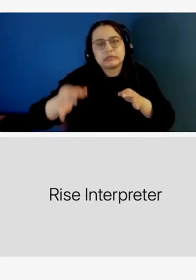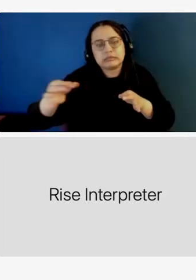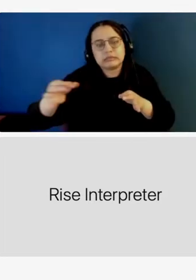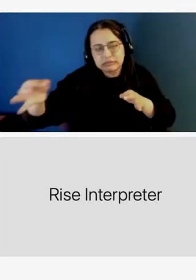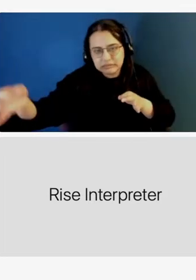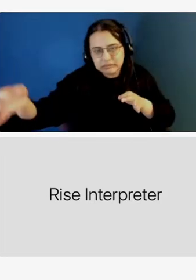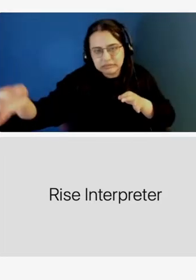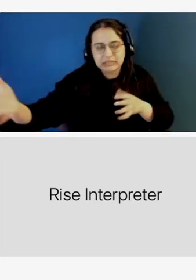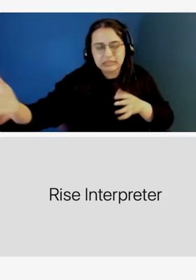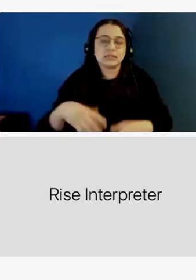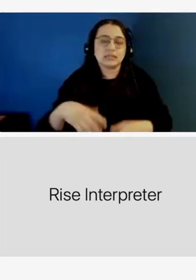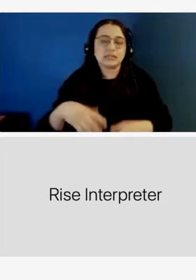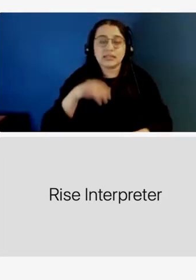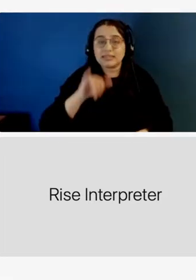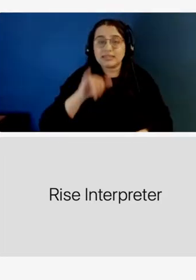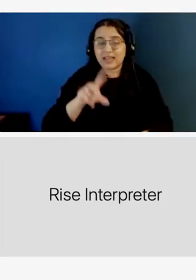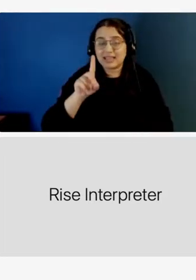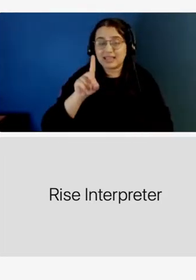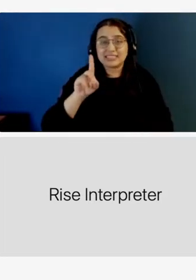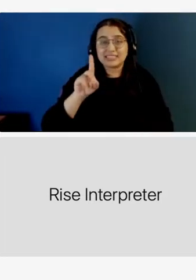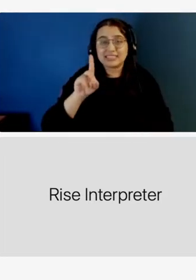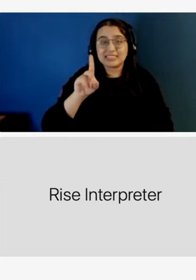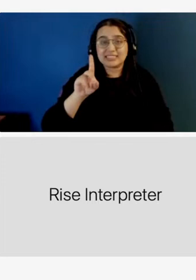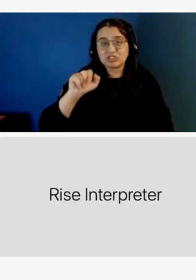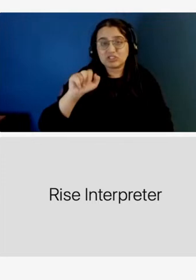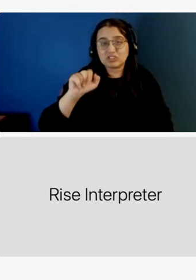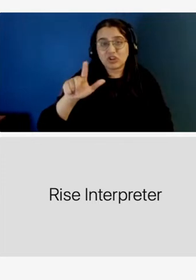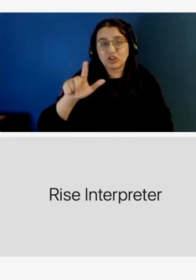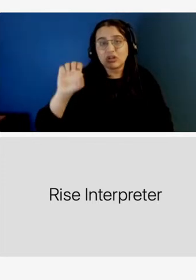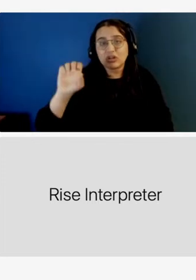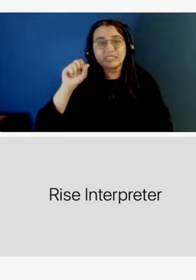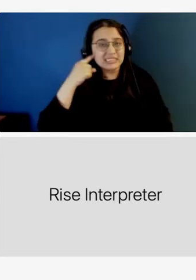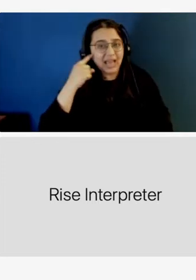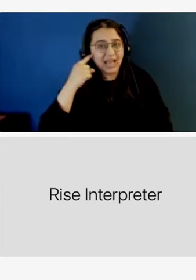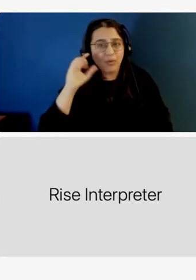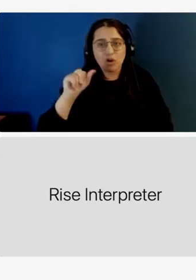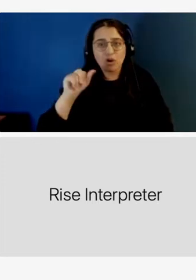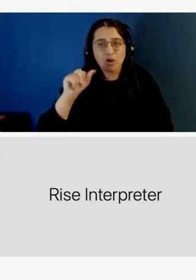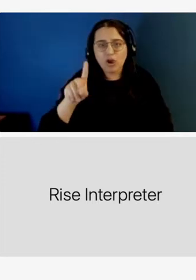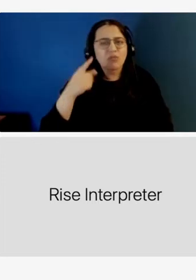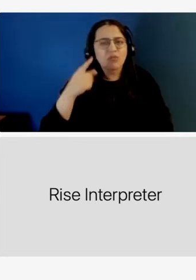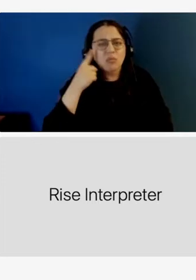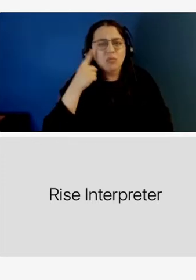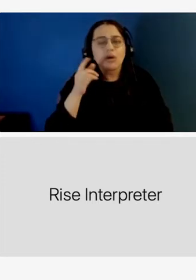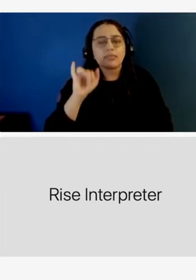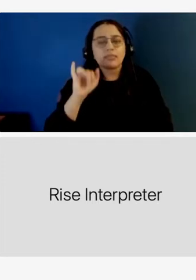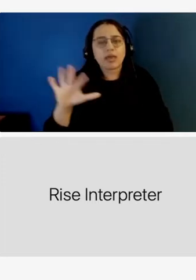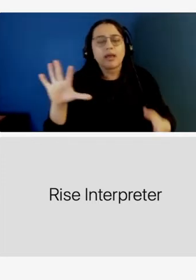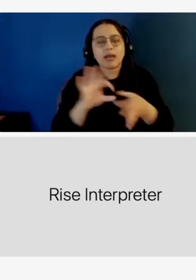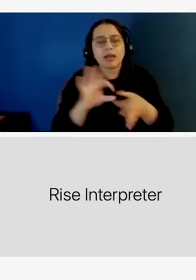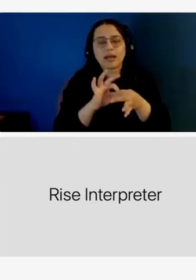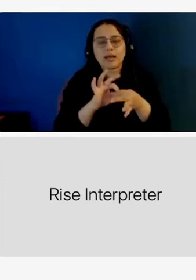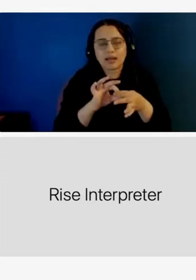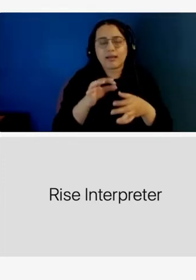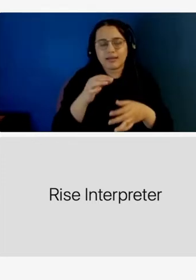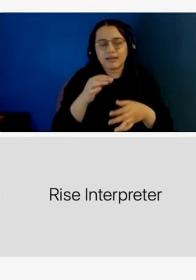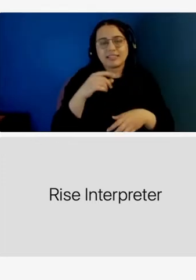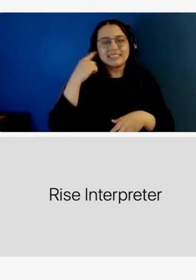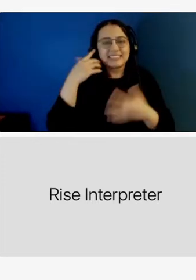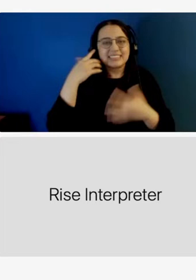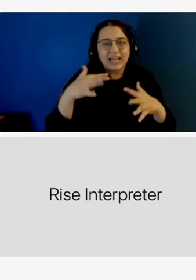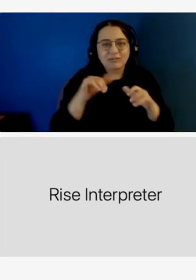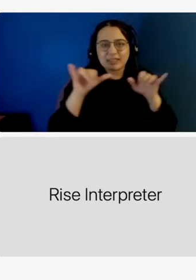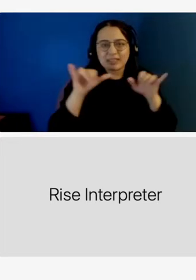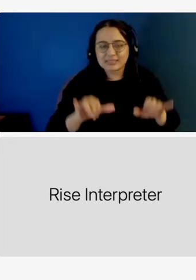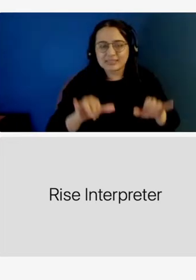is, it's the kind of the brains of the digital sound system. It has a lot of bells and whistles. What we've done with the contractors,